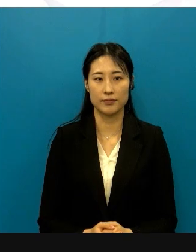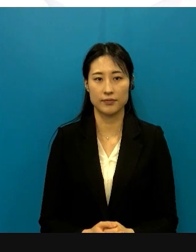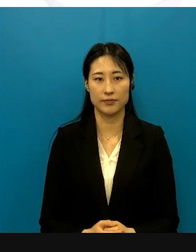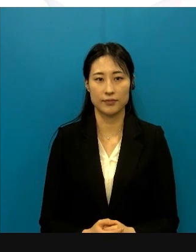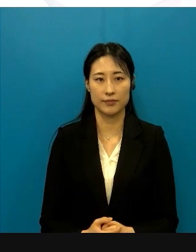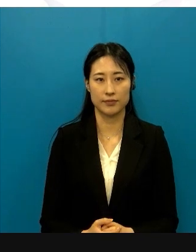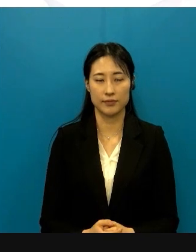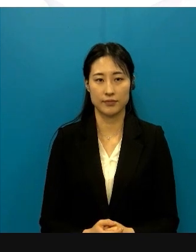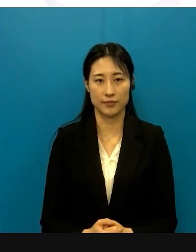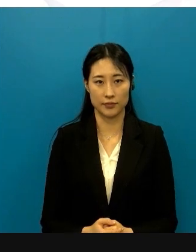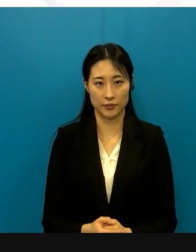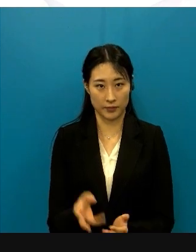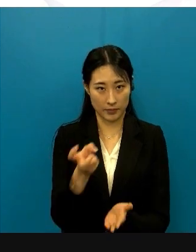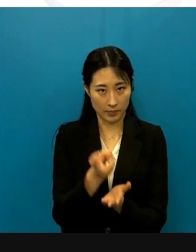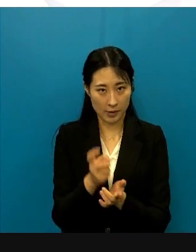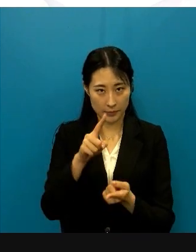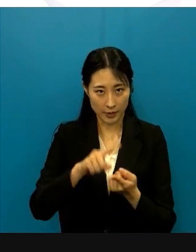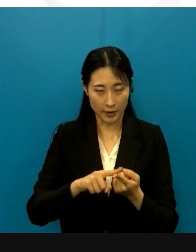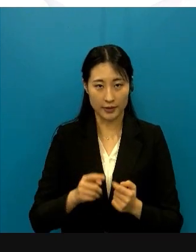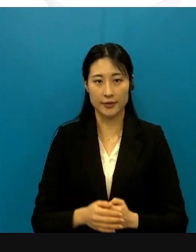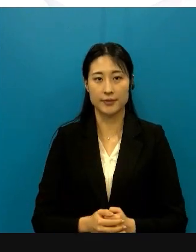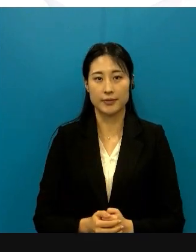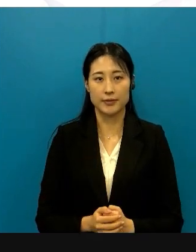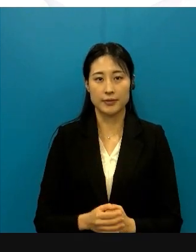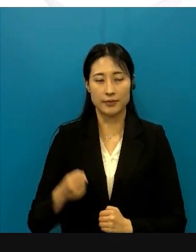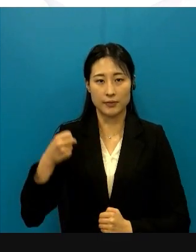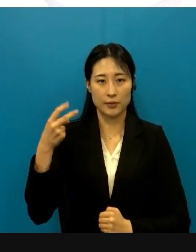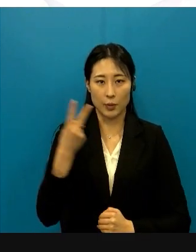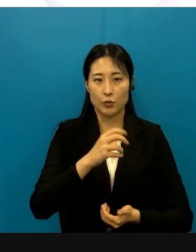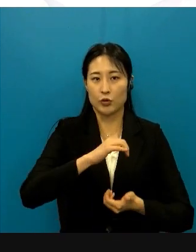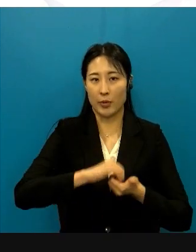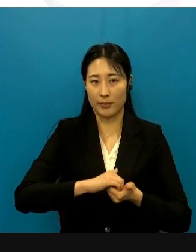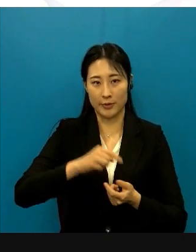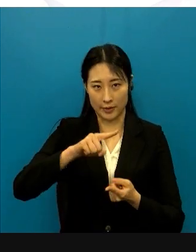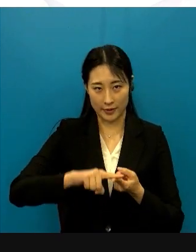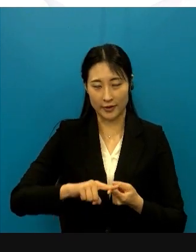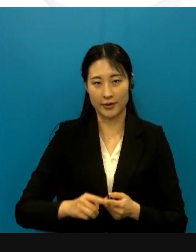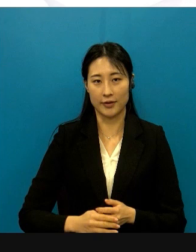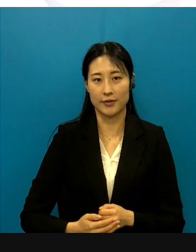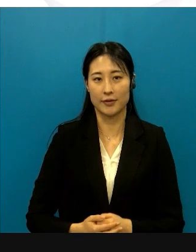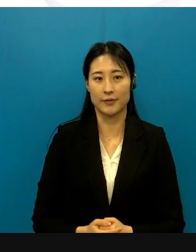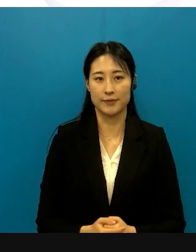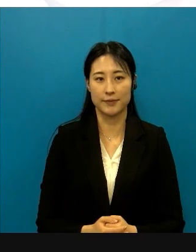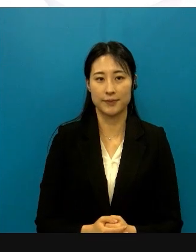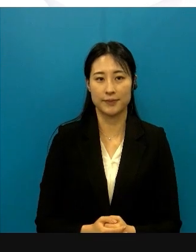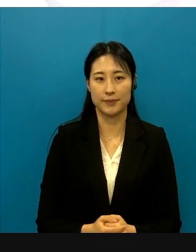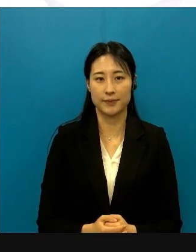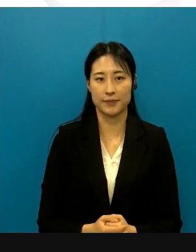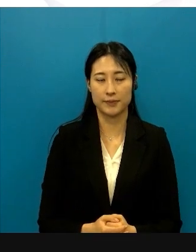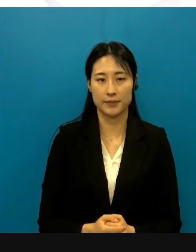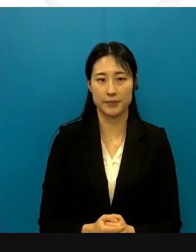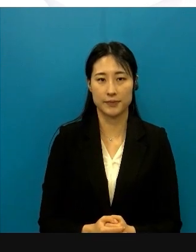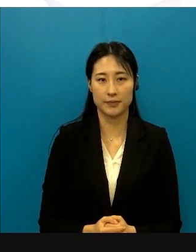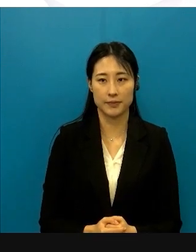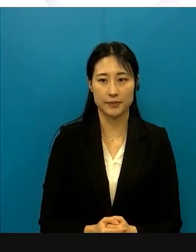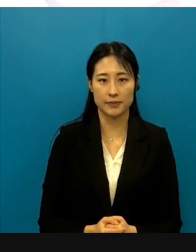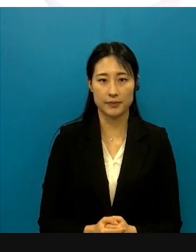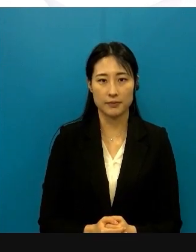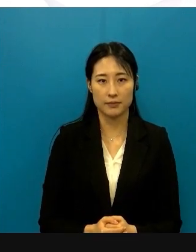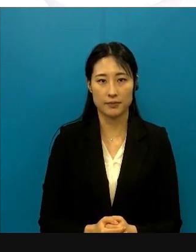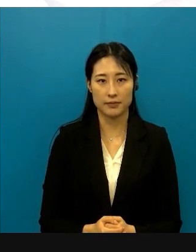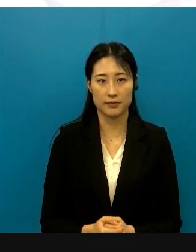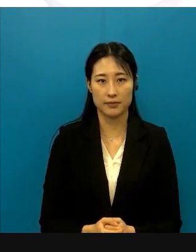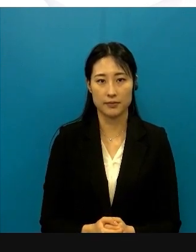normatively, the right to die, right to life is yes, it's very important,